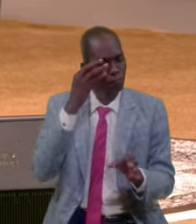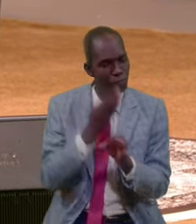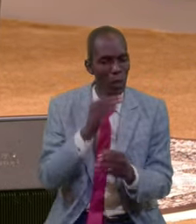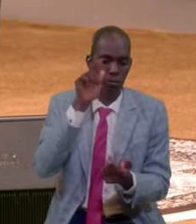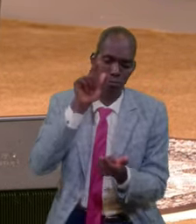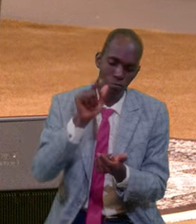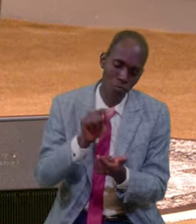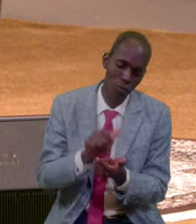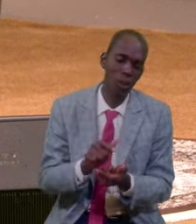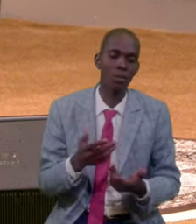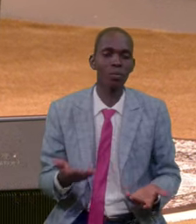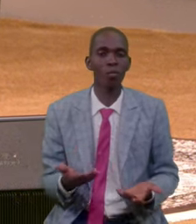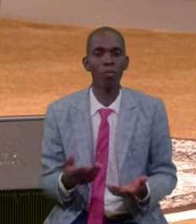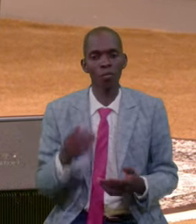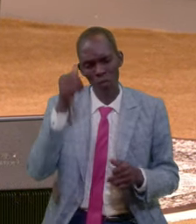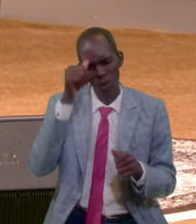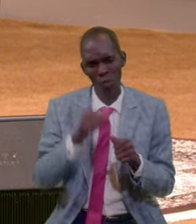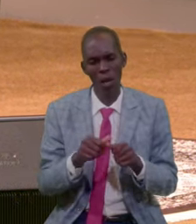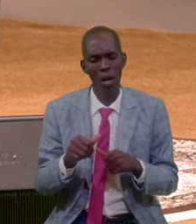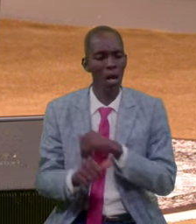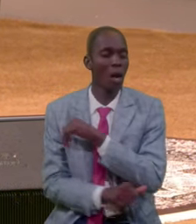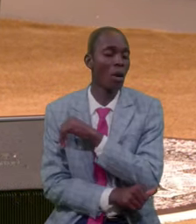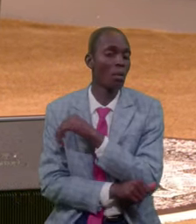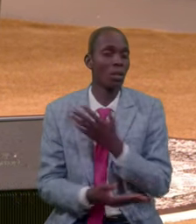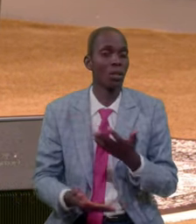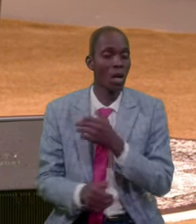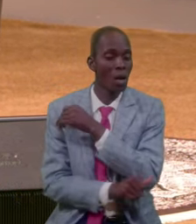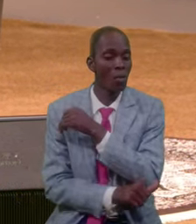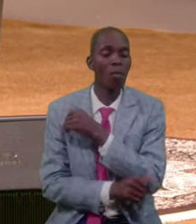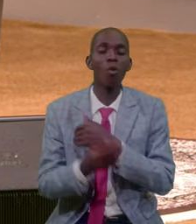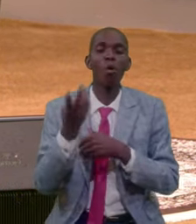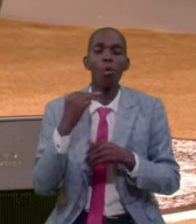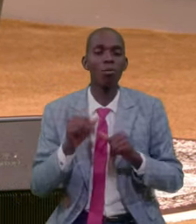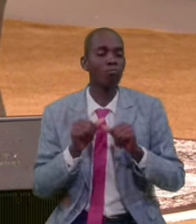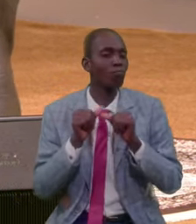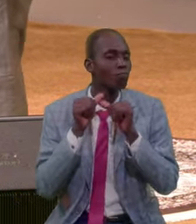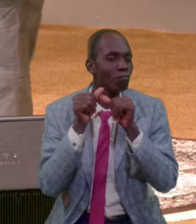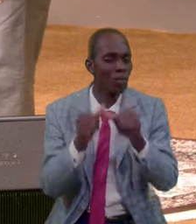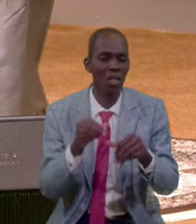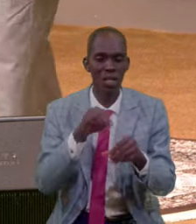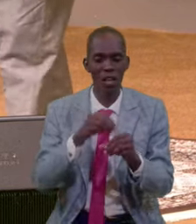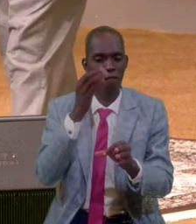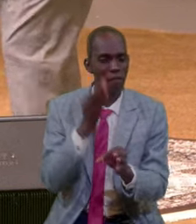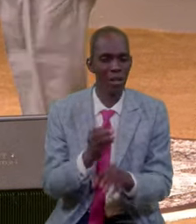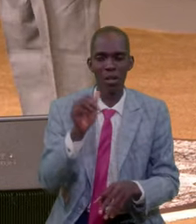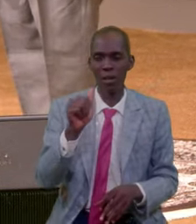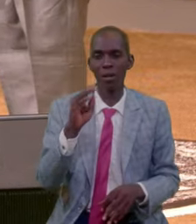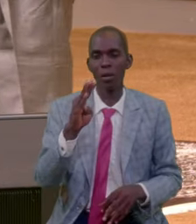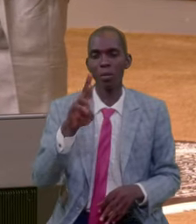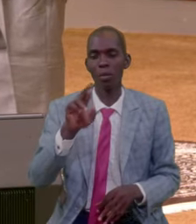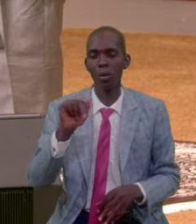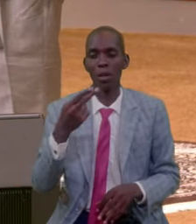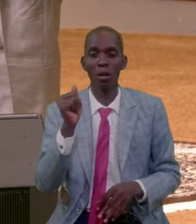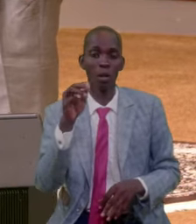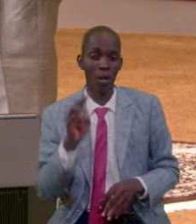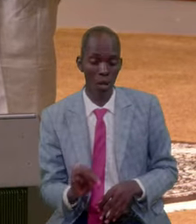you know, Abraham, we're told that he was steadfast in faith, even though his body was